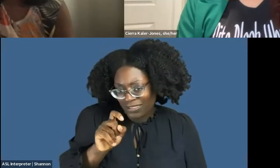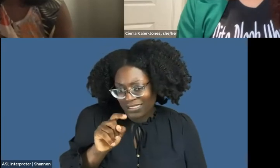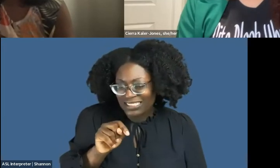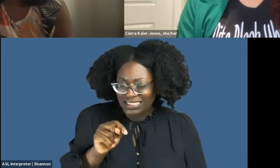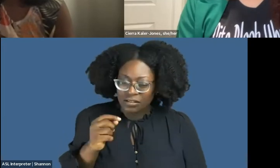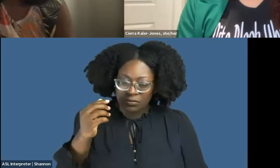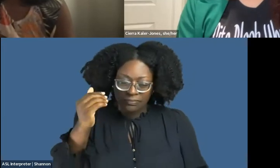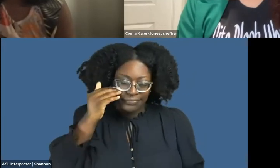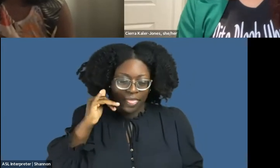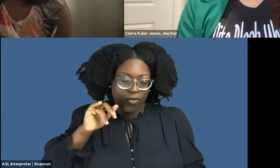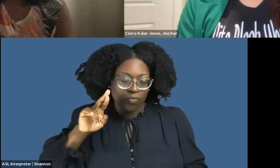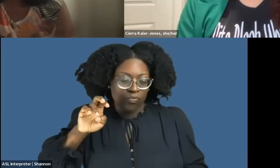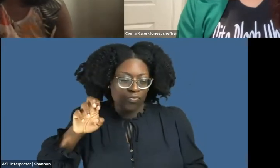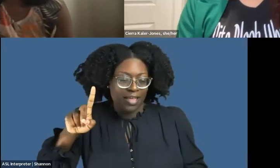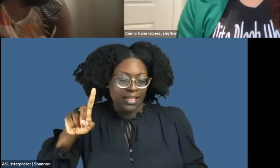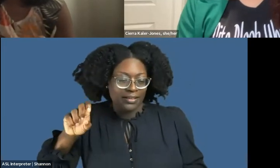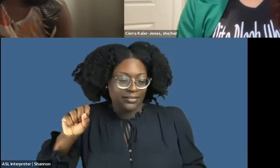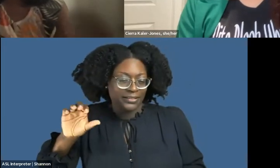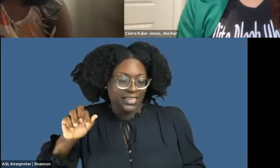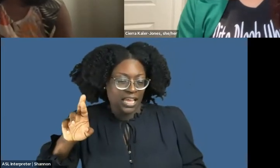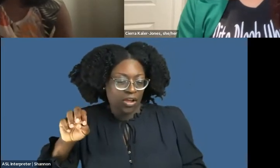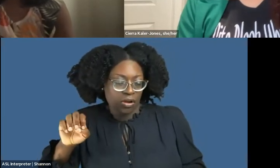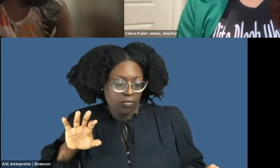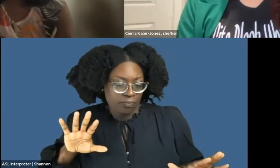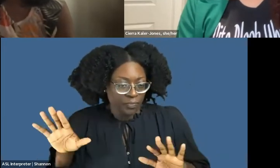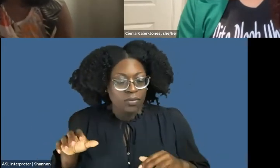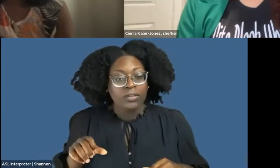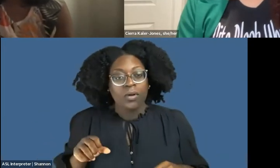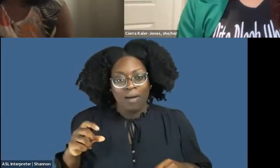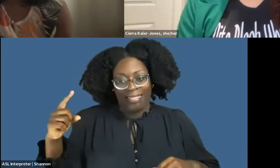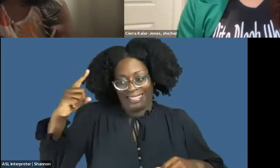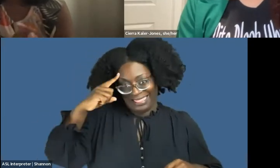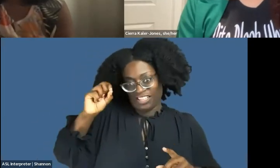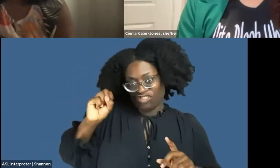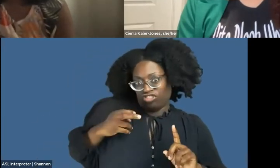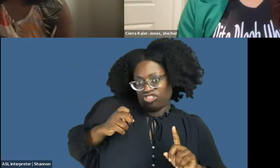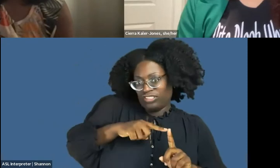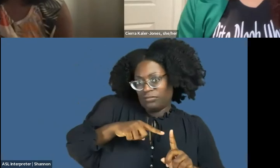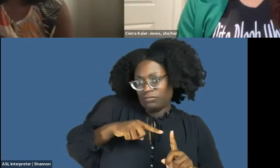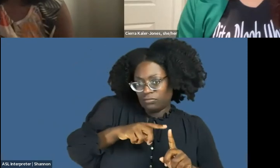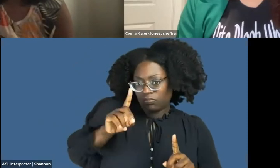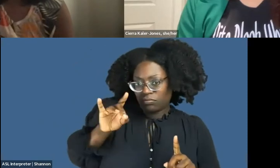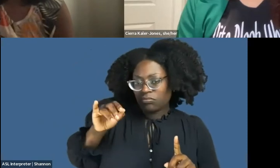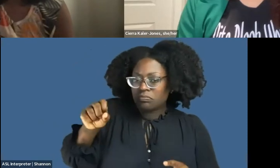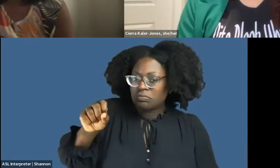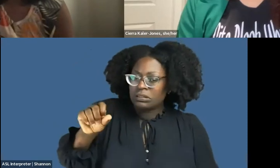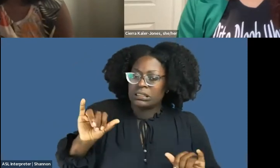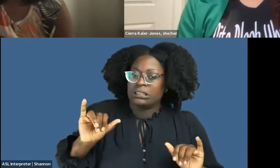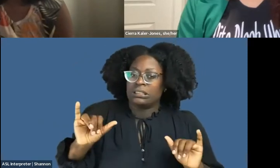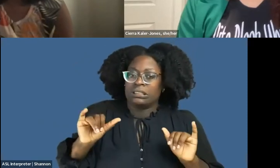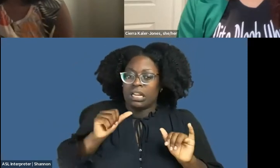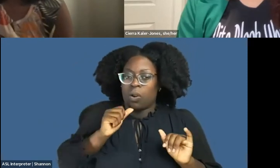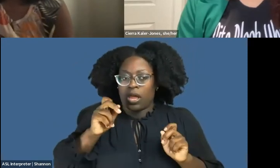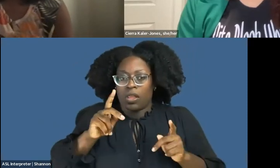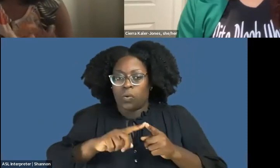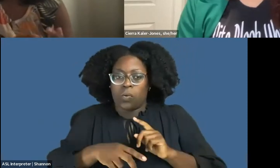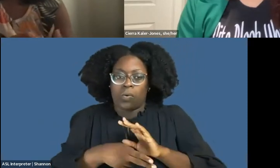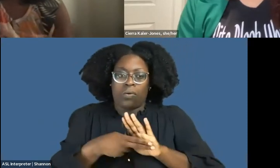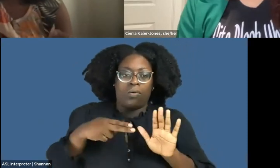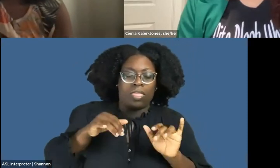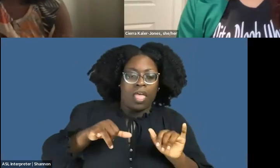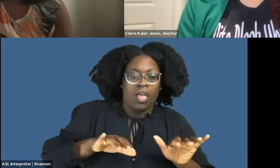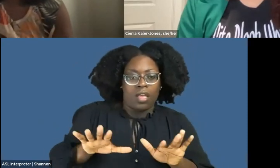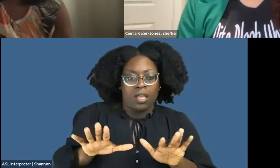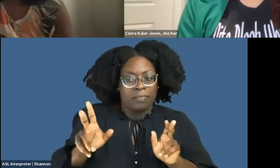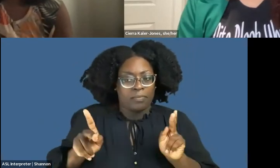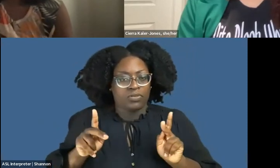writing on the wall. She was in New York when she was organizing with the Communist Party, and she goes back home to Louisiana. And I think this was